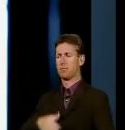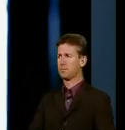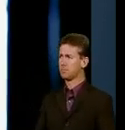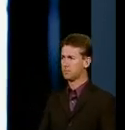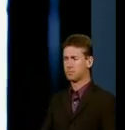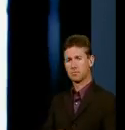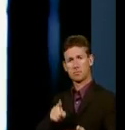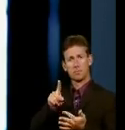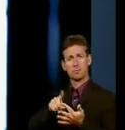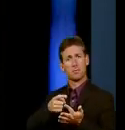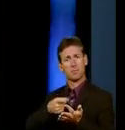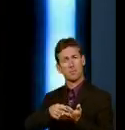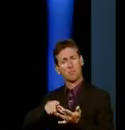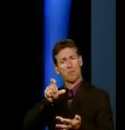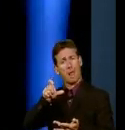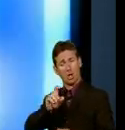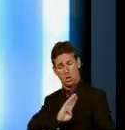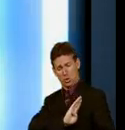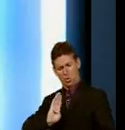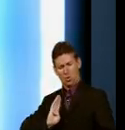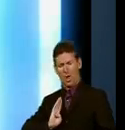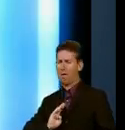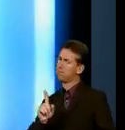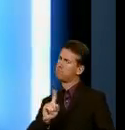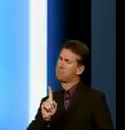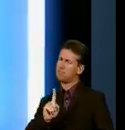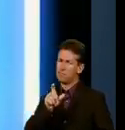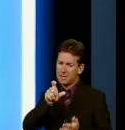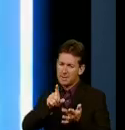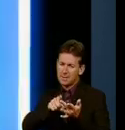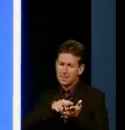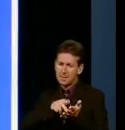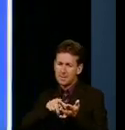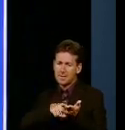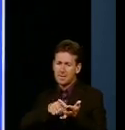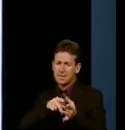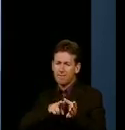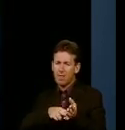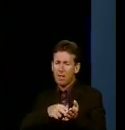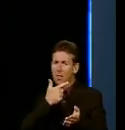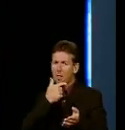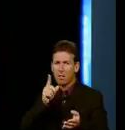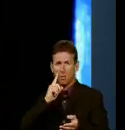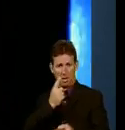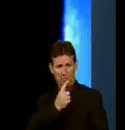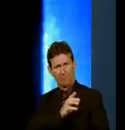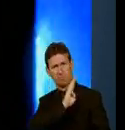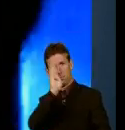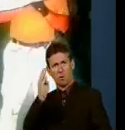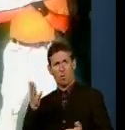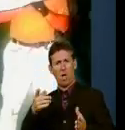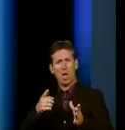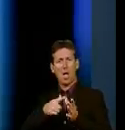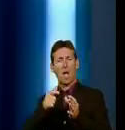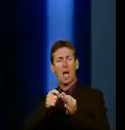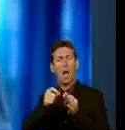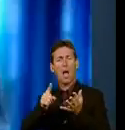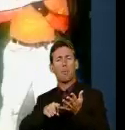Eric wasn't a soldier, he was a civilian. But he was sent to Abu Ghraib, notorious for those pictures.